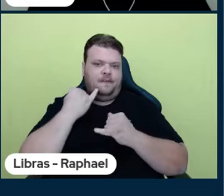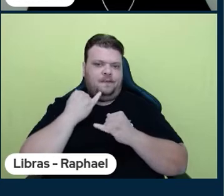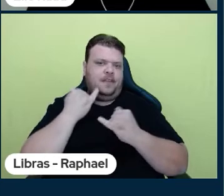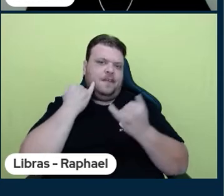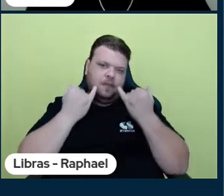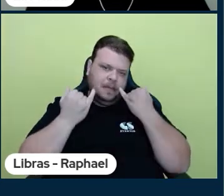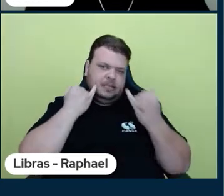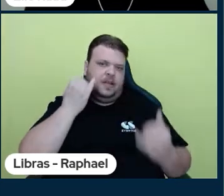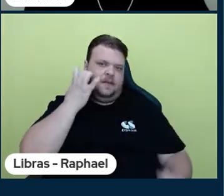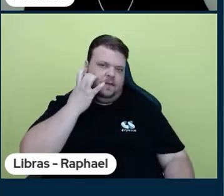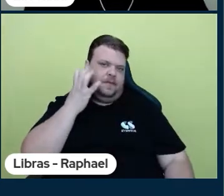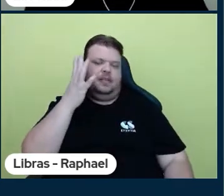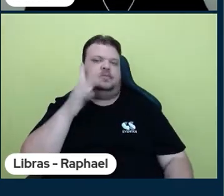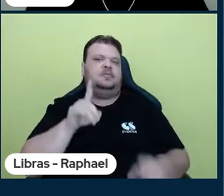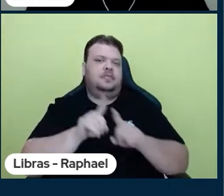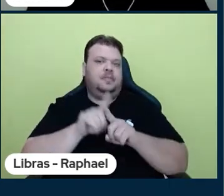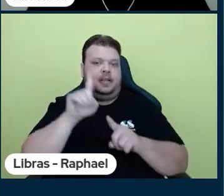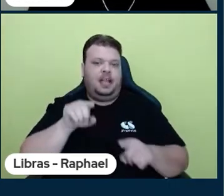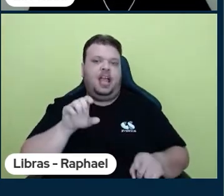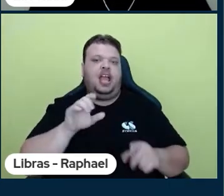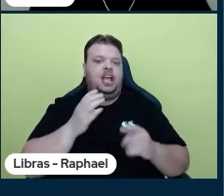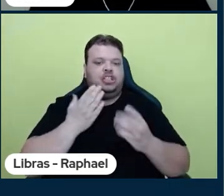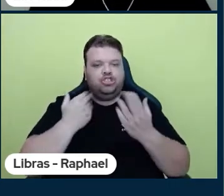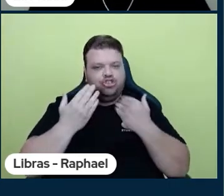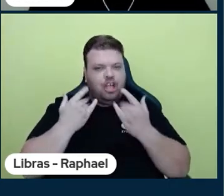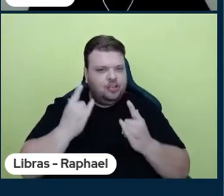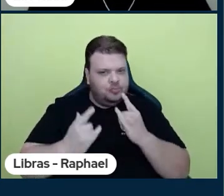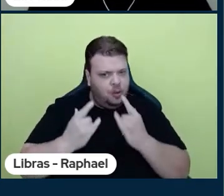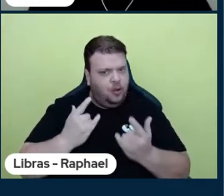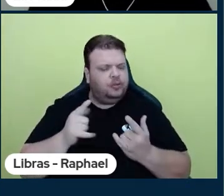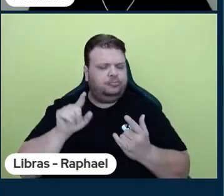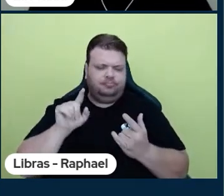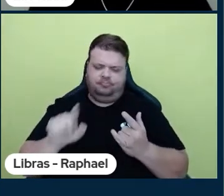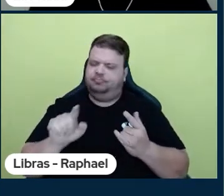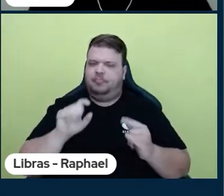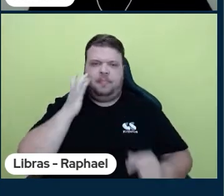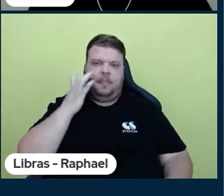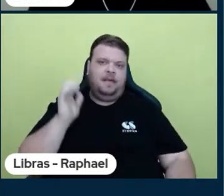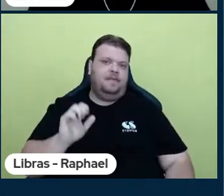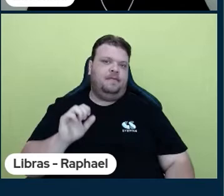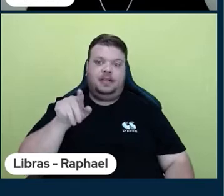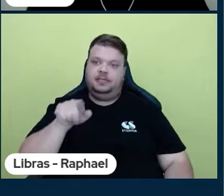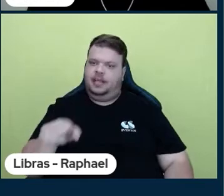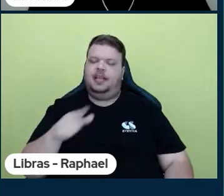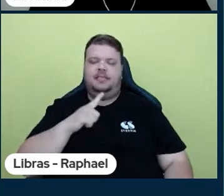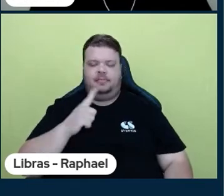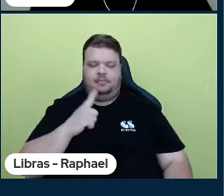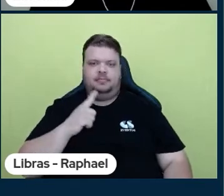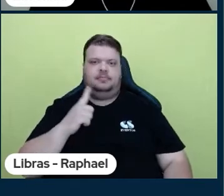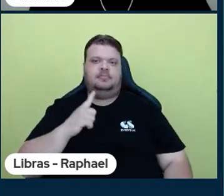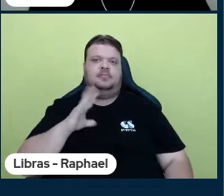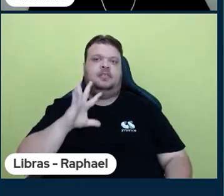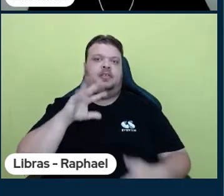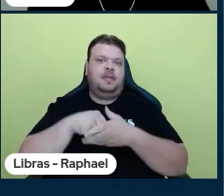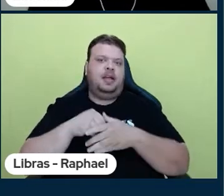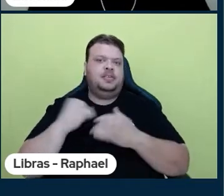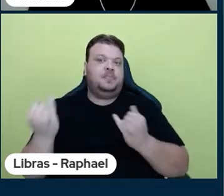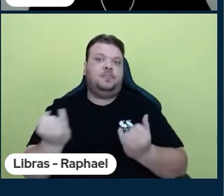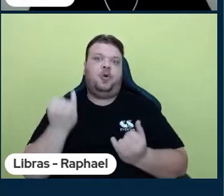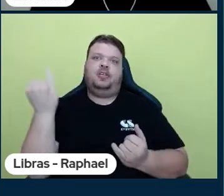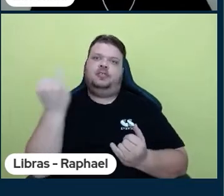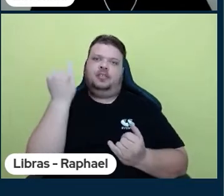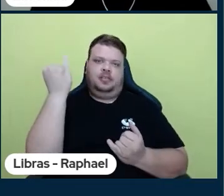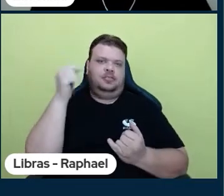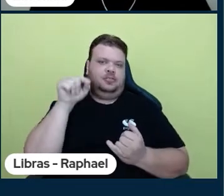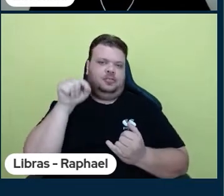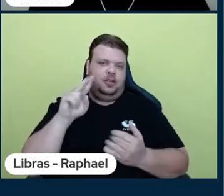Again, some concrete steps would be, for example, from an SEO perspective, is to build